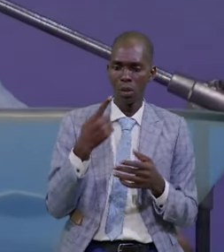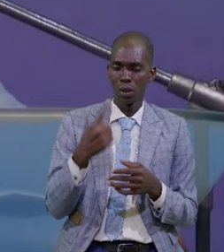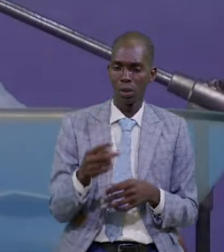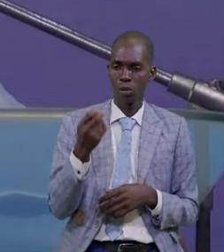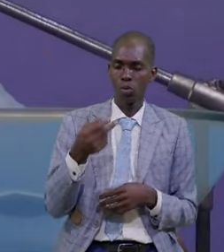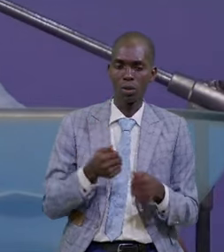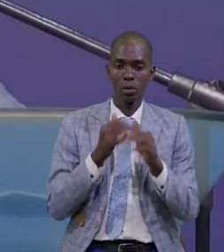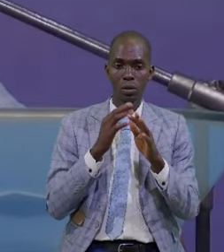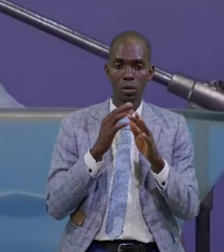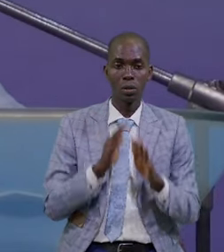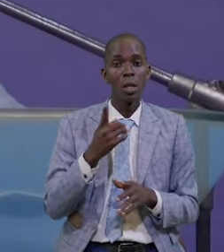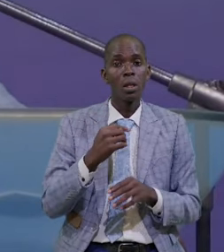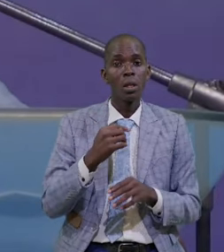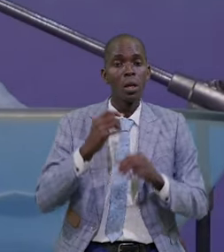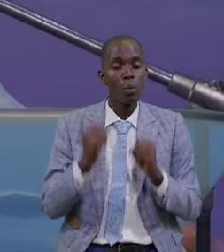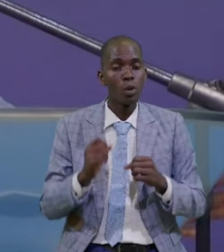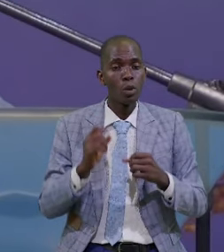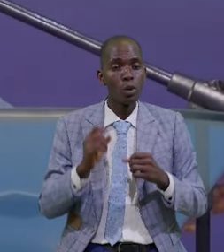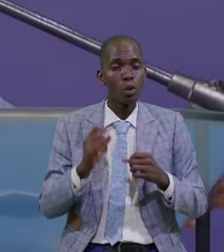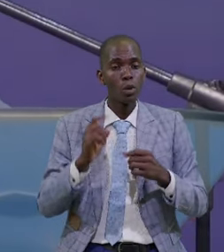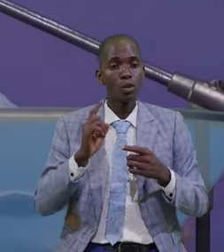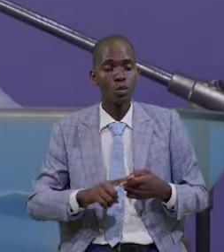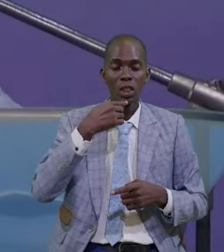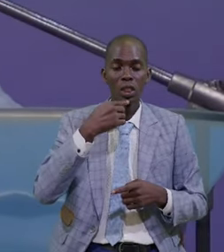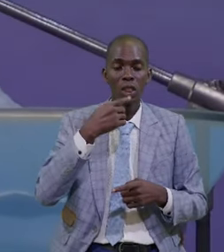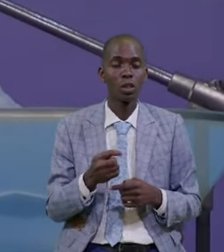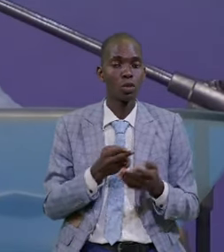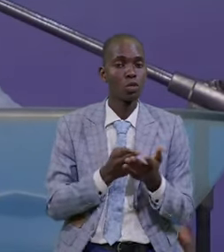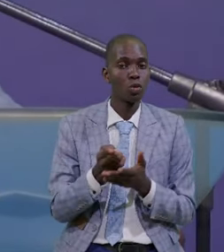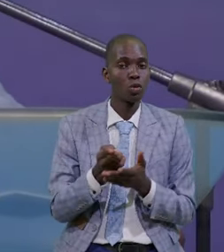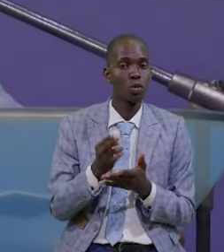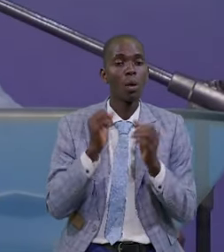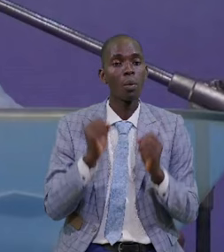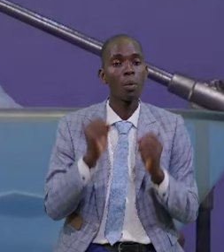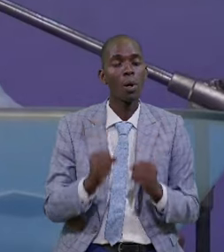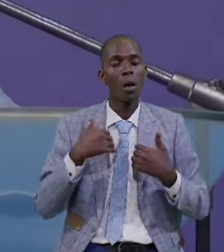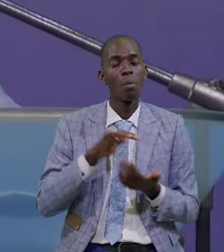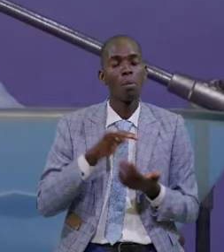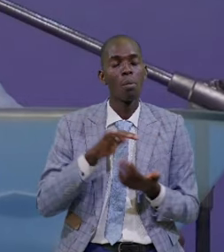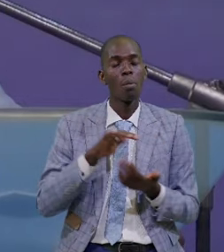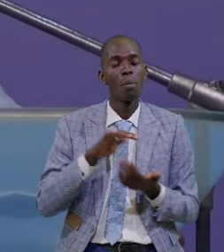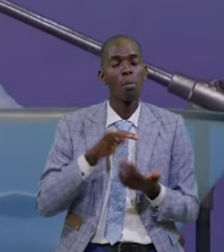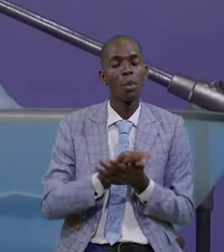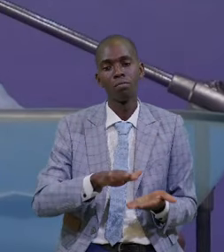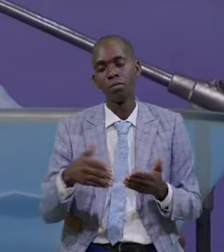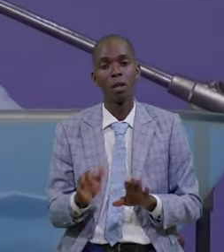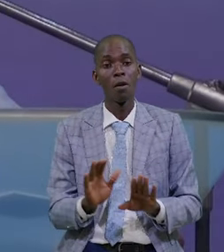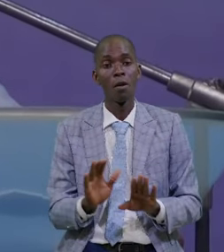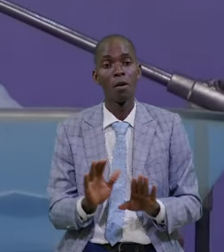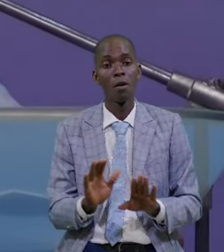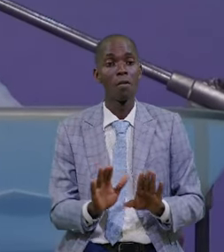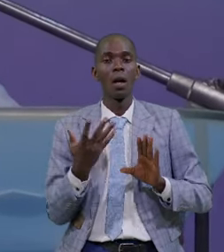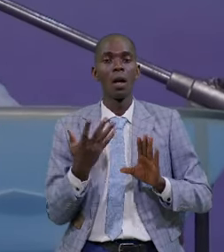power to affirm the truth, the power had become dormant. Fear had taken